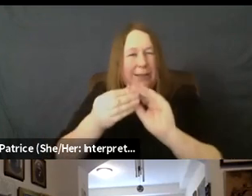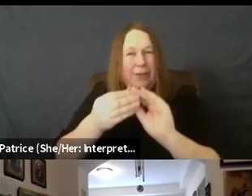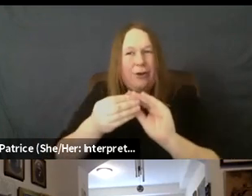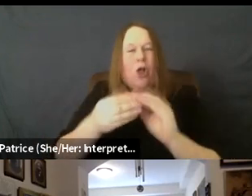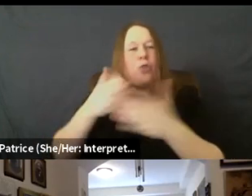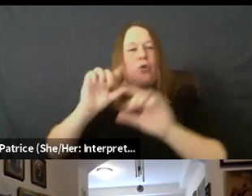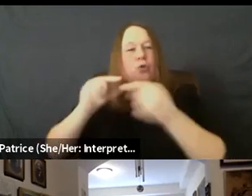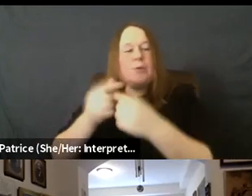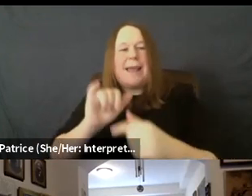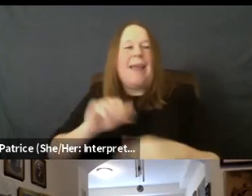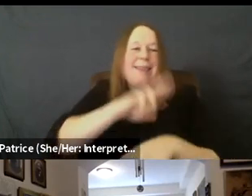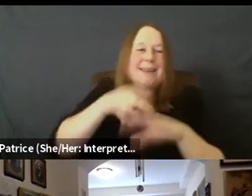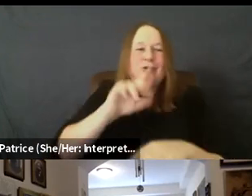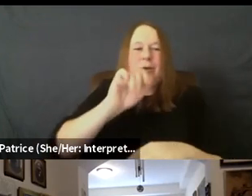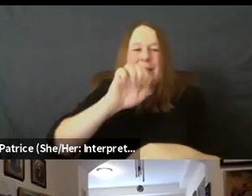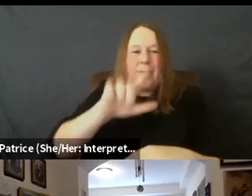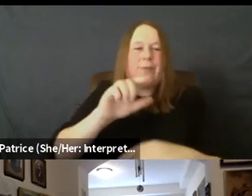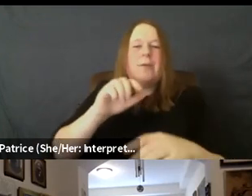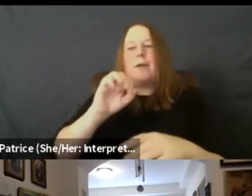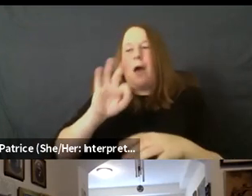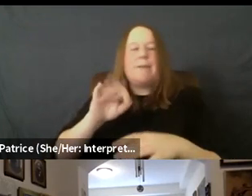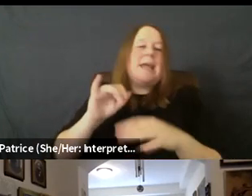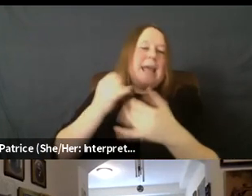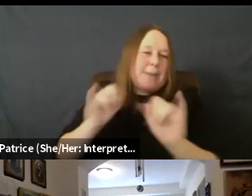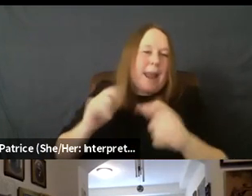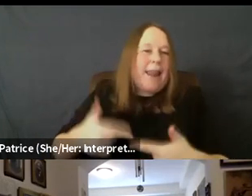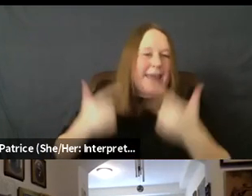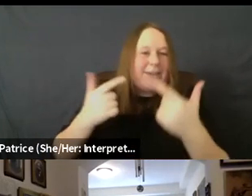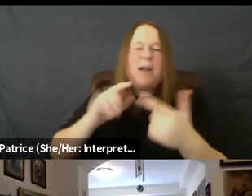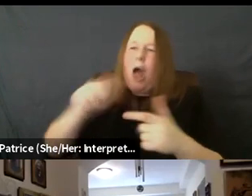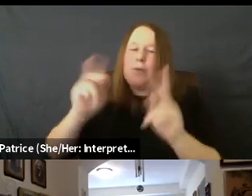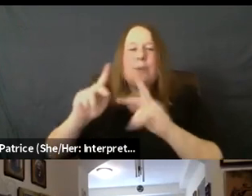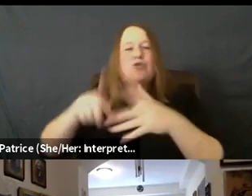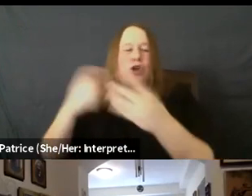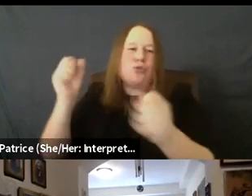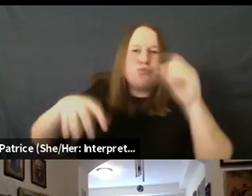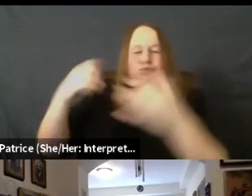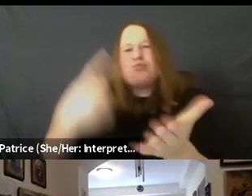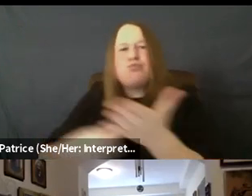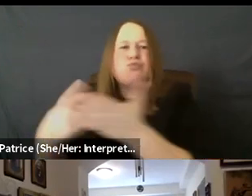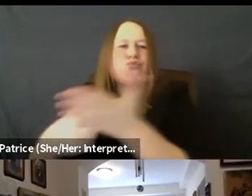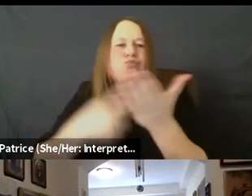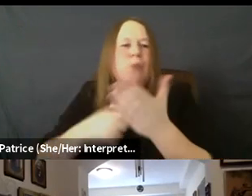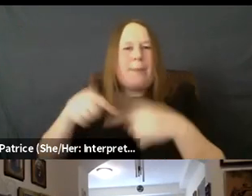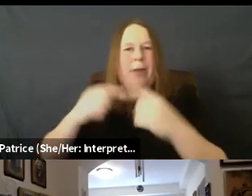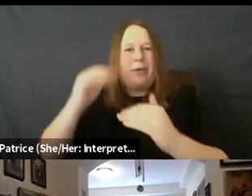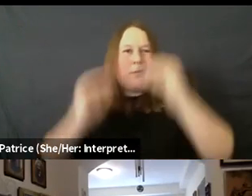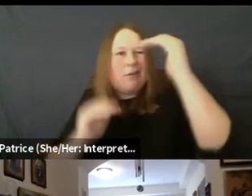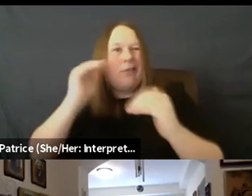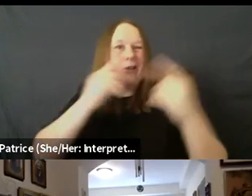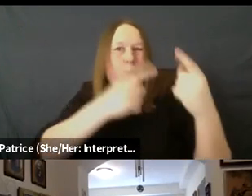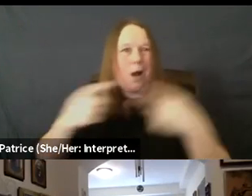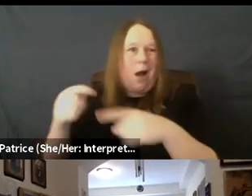through groups like the National Council on Independent Living and others really beginning to talk about the disparities that were going on